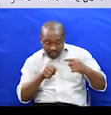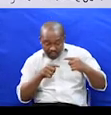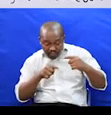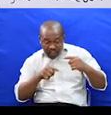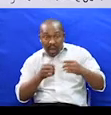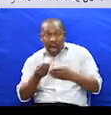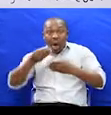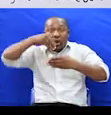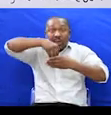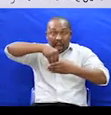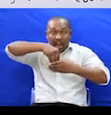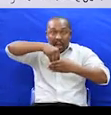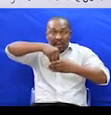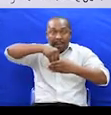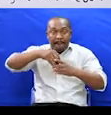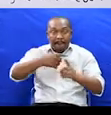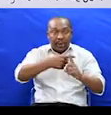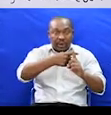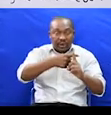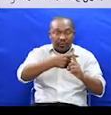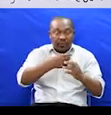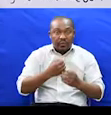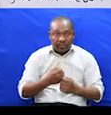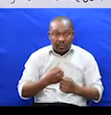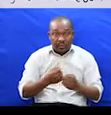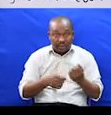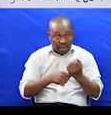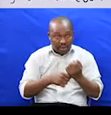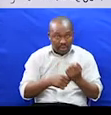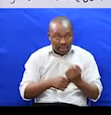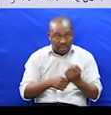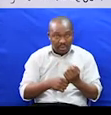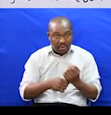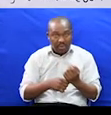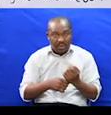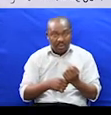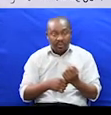contain what? A positive charge,